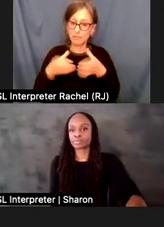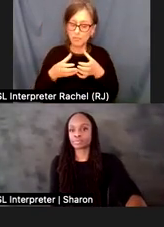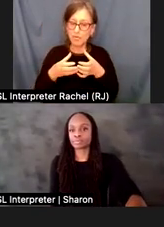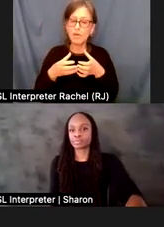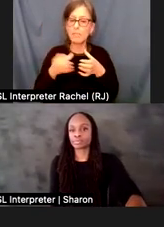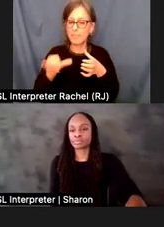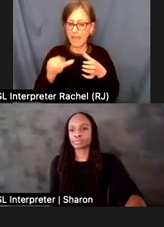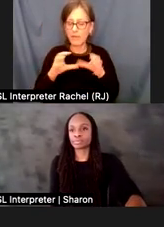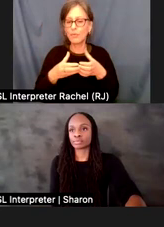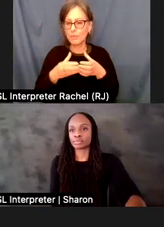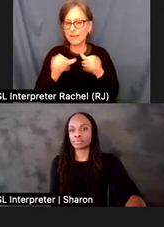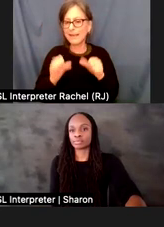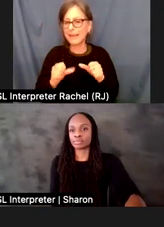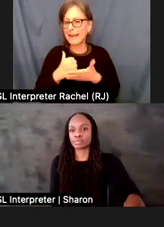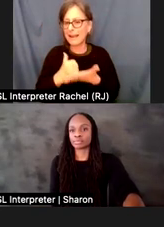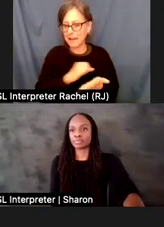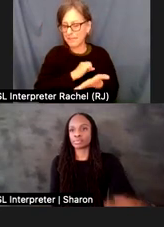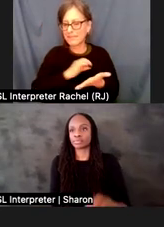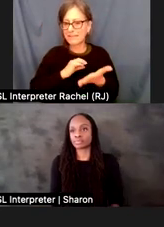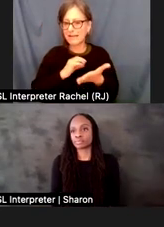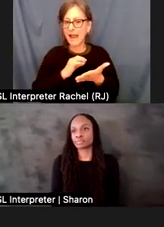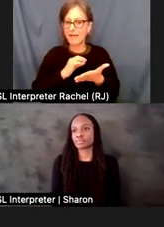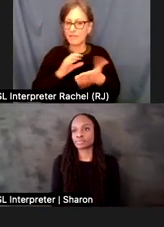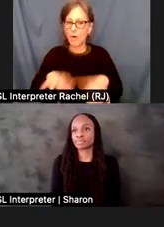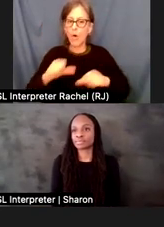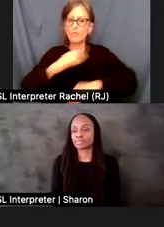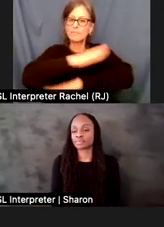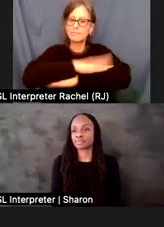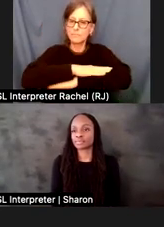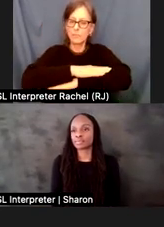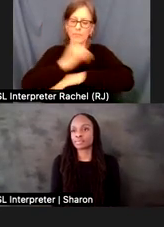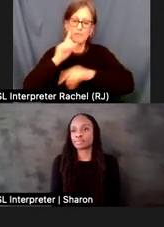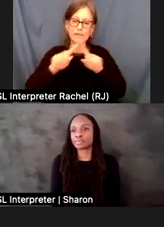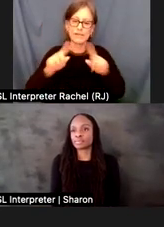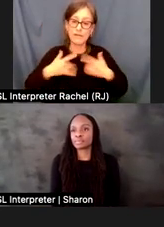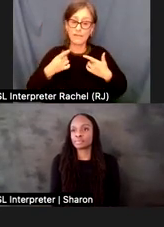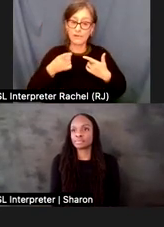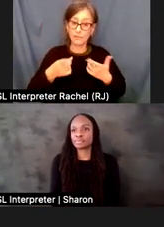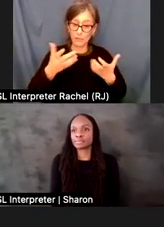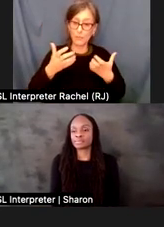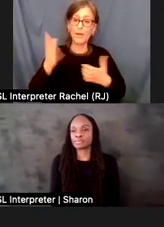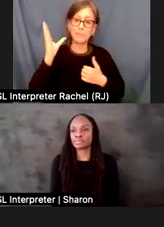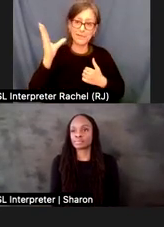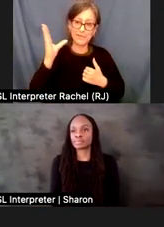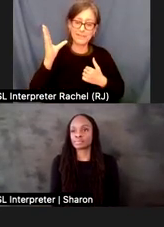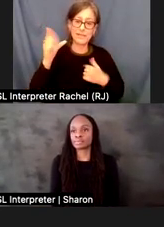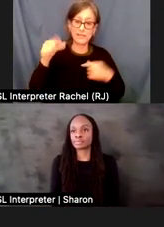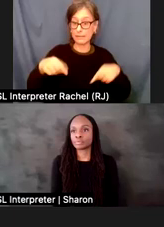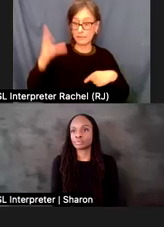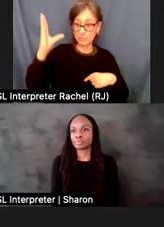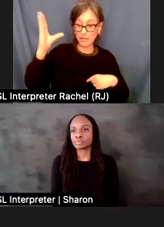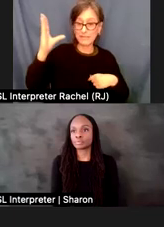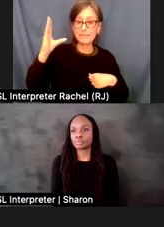that can help staff booths and tables at events. And if you would like to have a presentation, have this